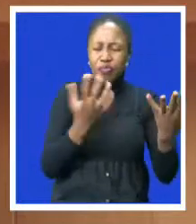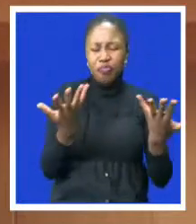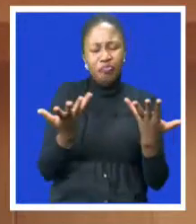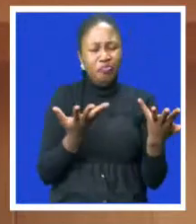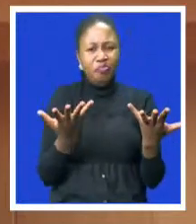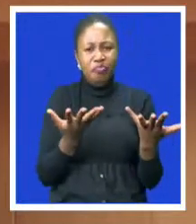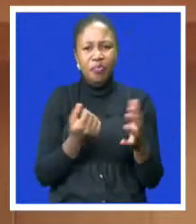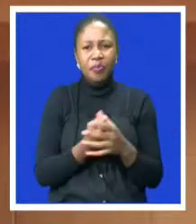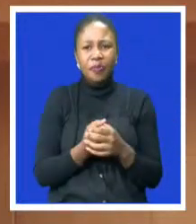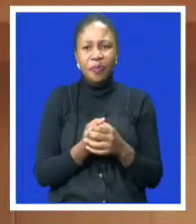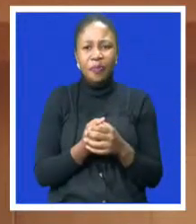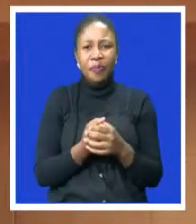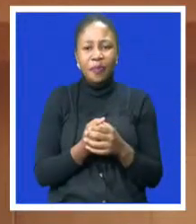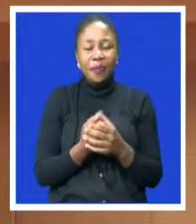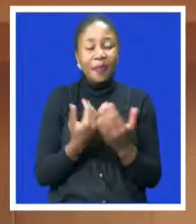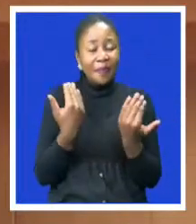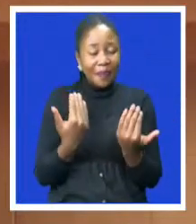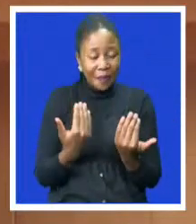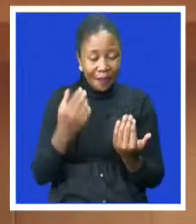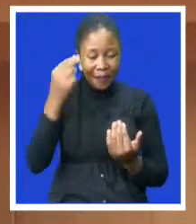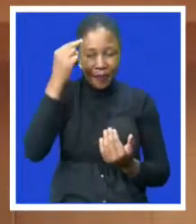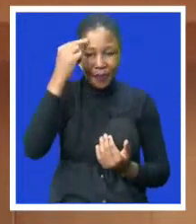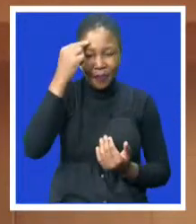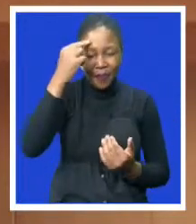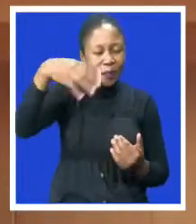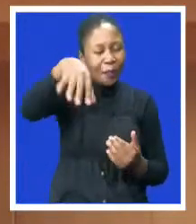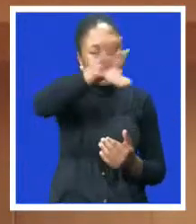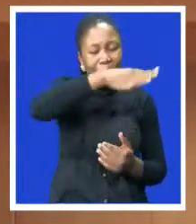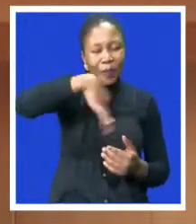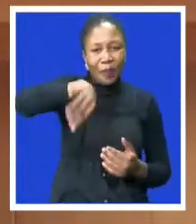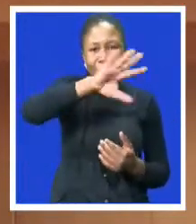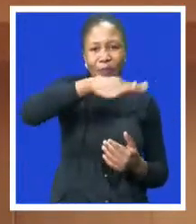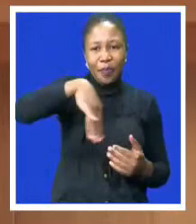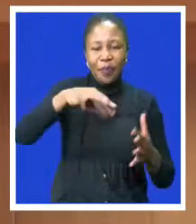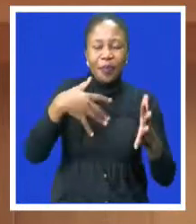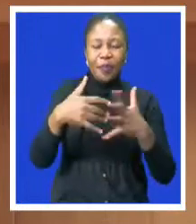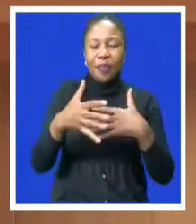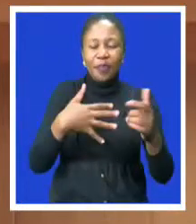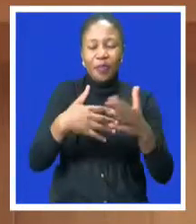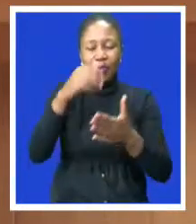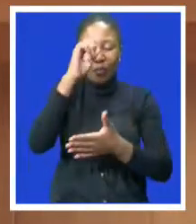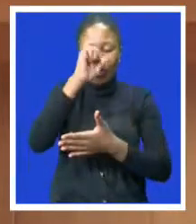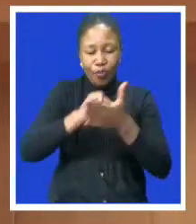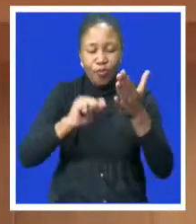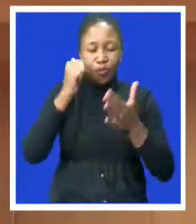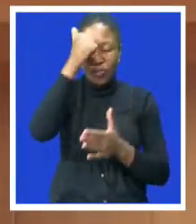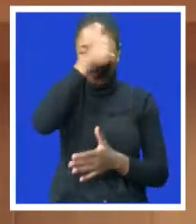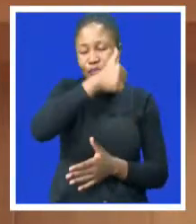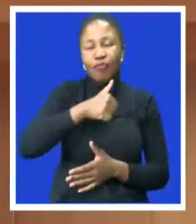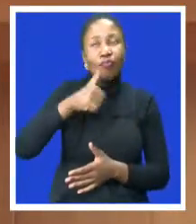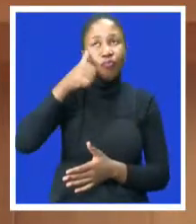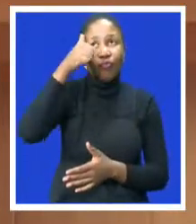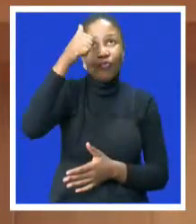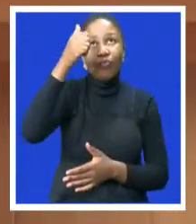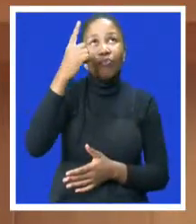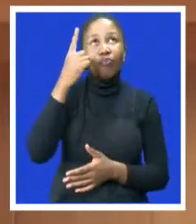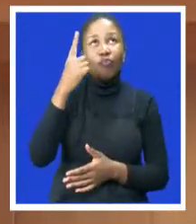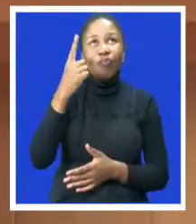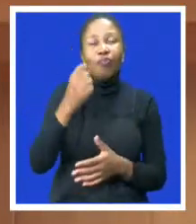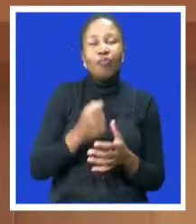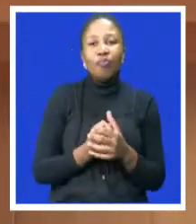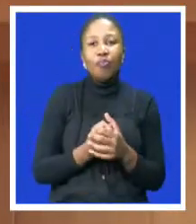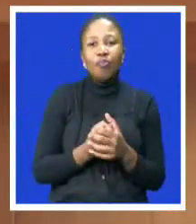from God. Right? Now, the God who created all things, he loves what he